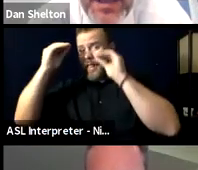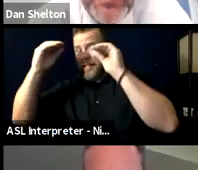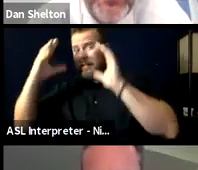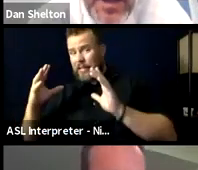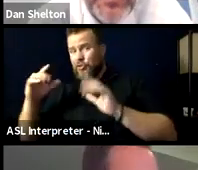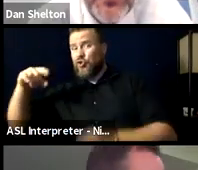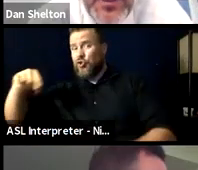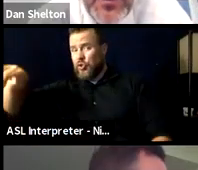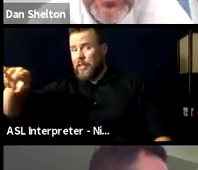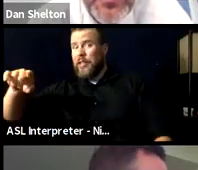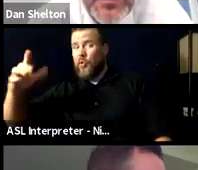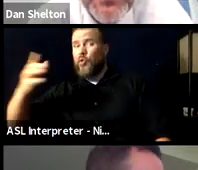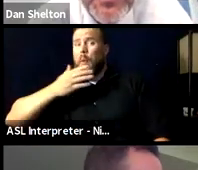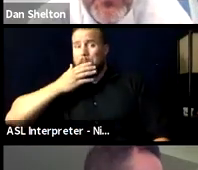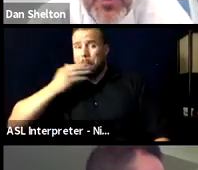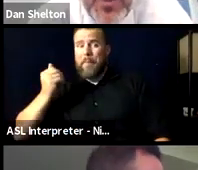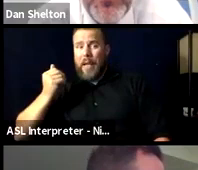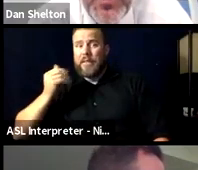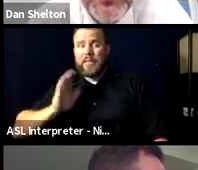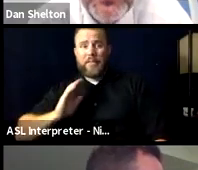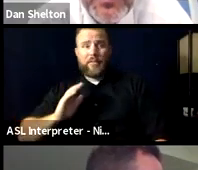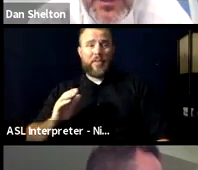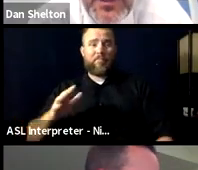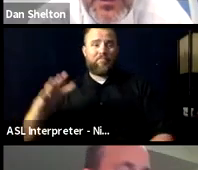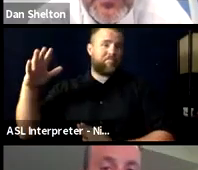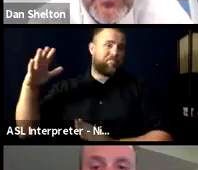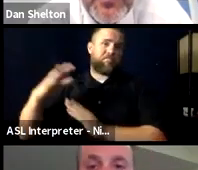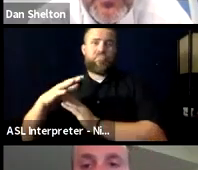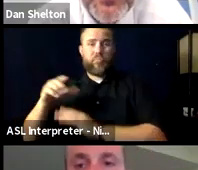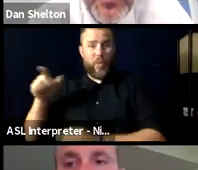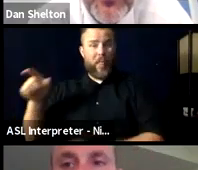our best mask wearers, some of our most